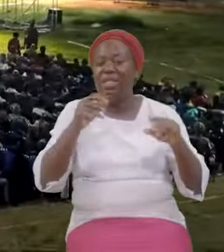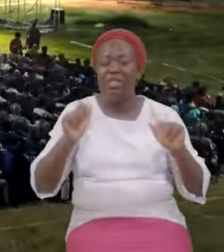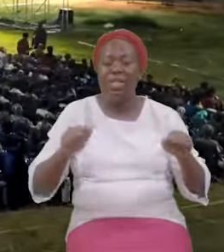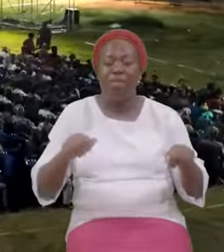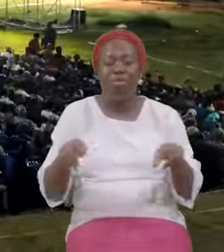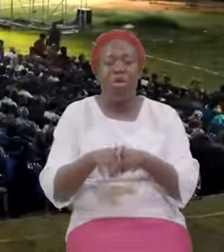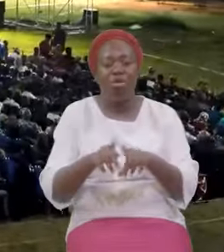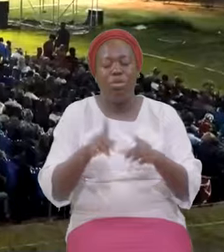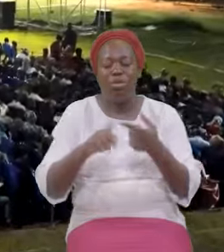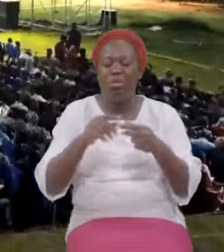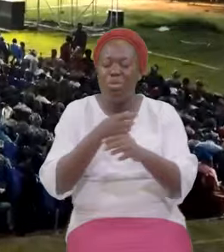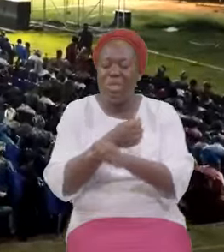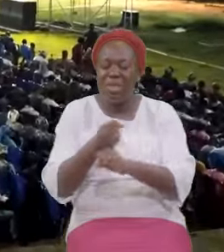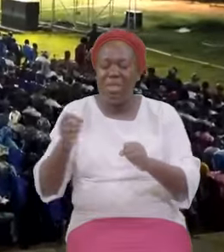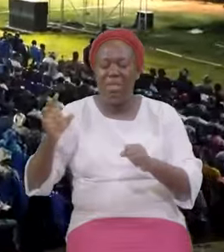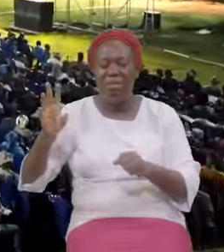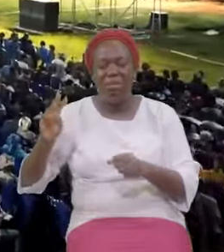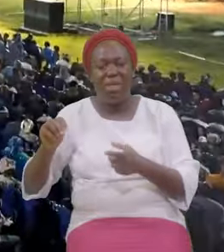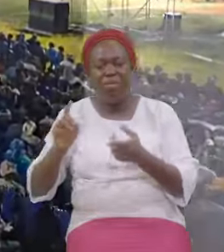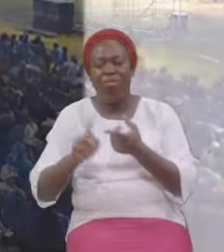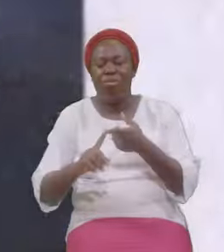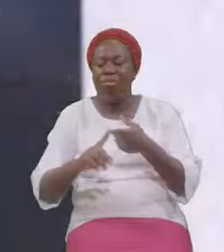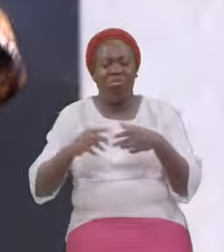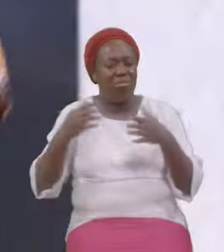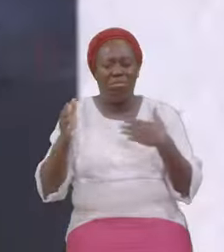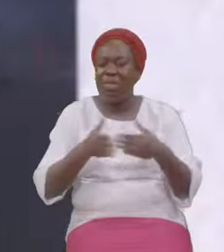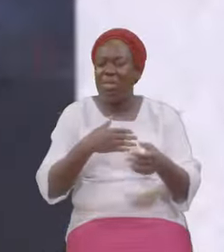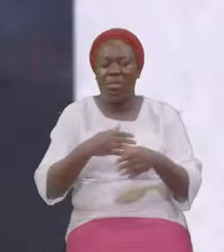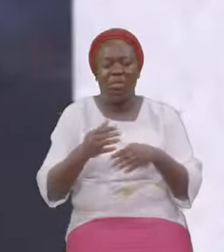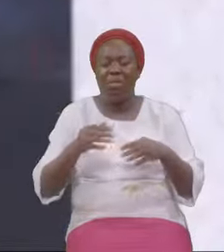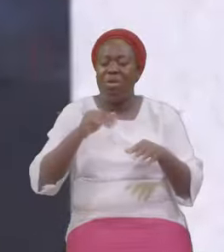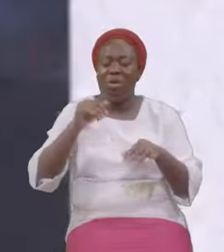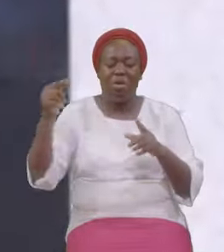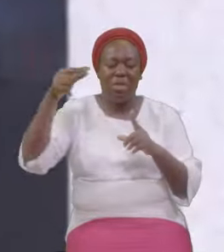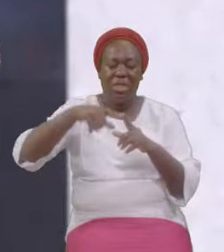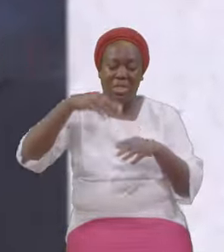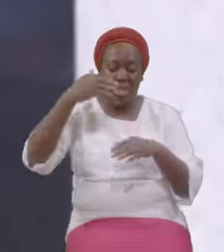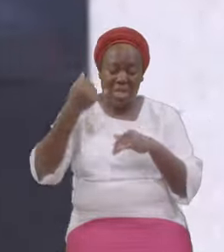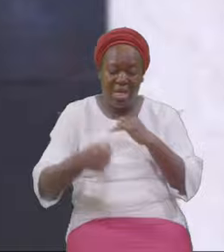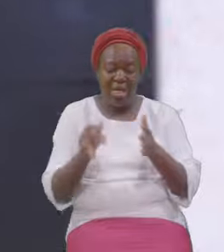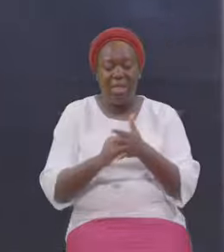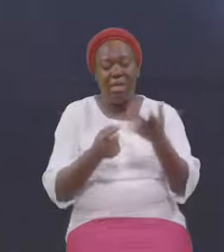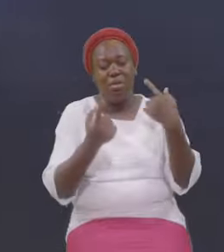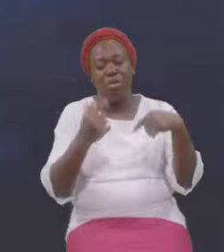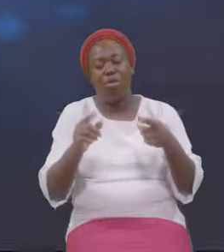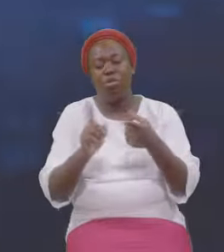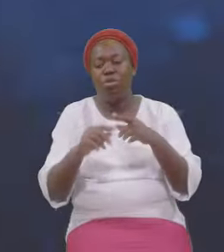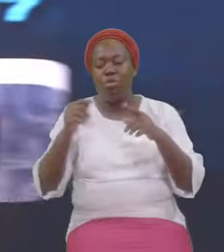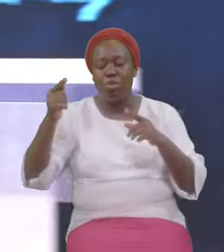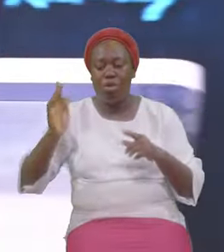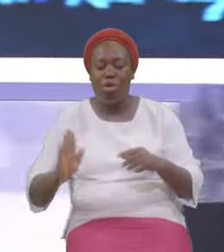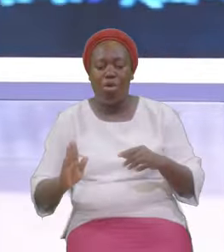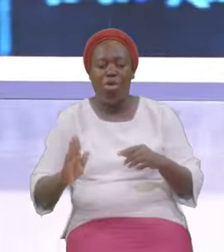save them to the uttermost that come unto God by him. You must